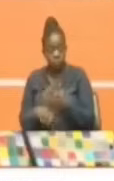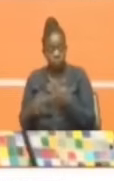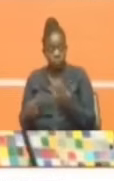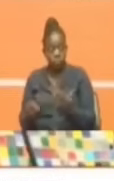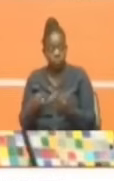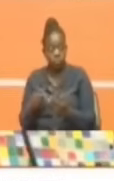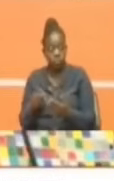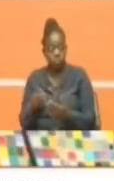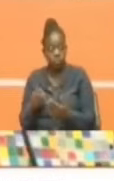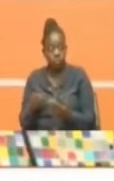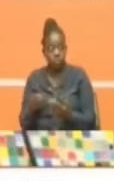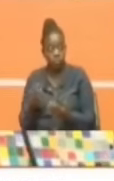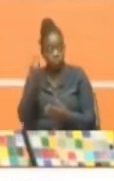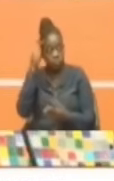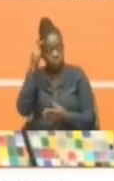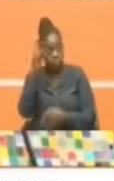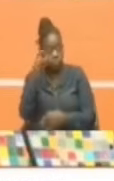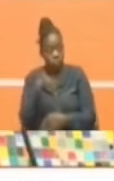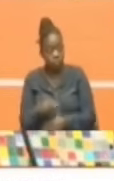bonto.